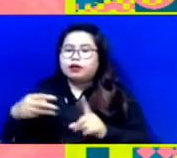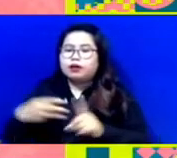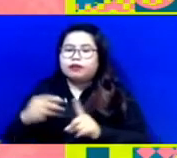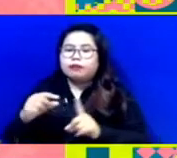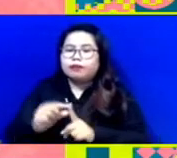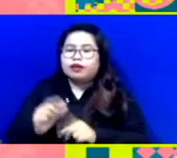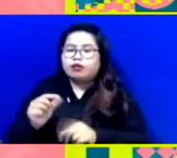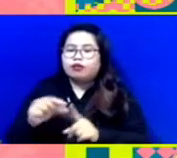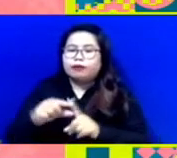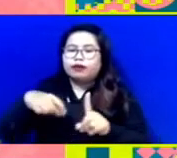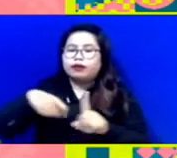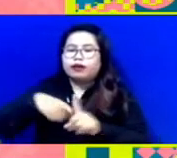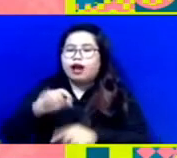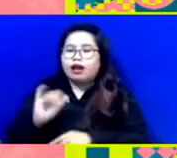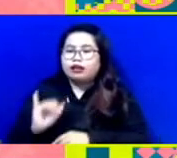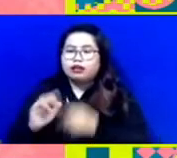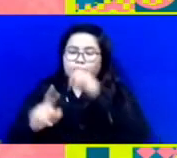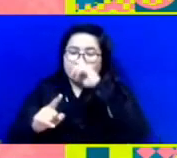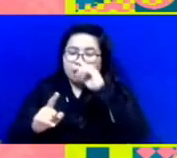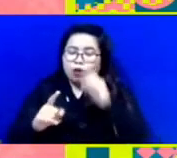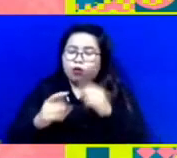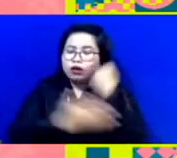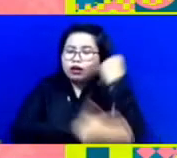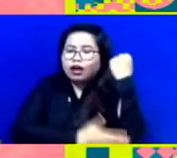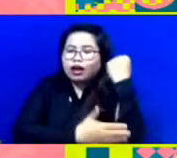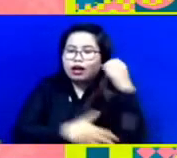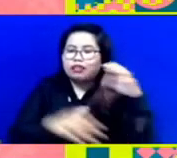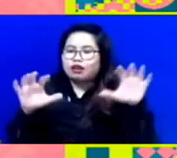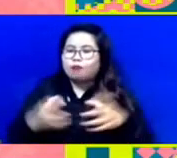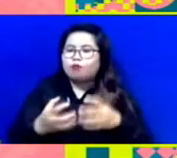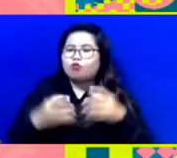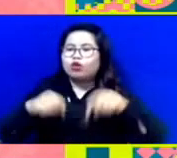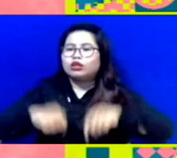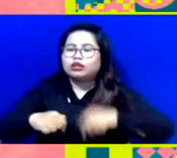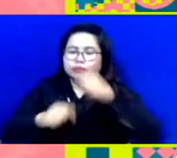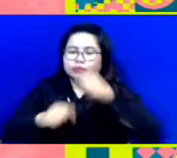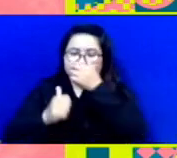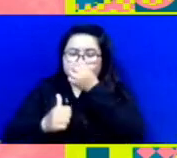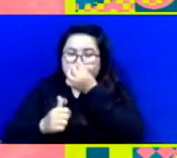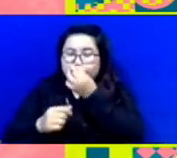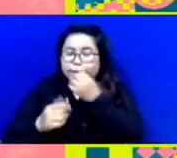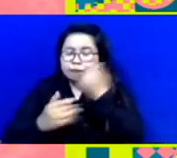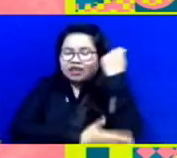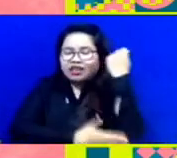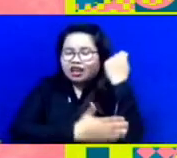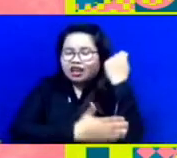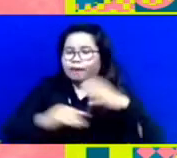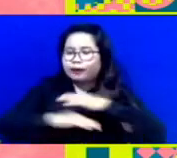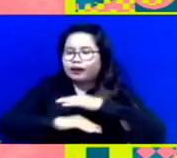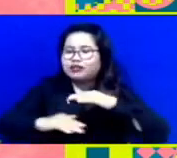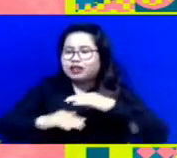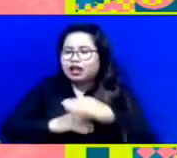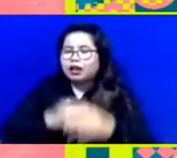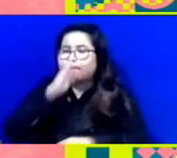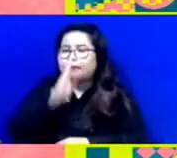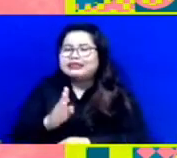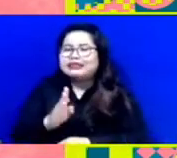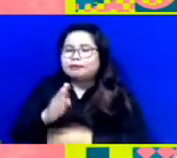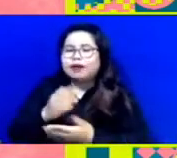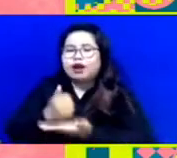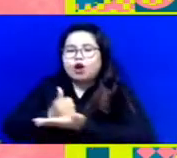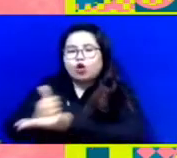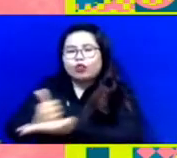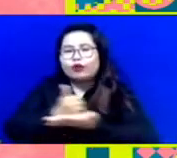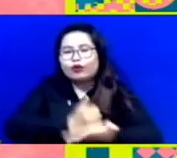going to establish is the state of Gotong Royong. This is a state that is not intended for